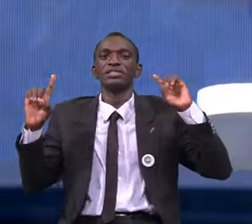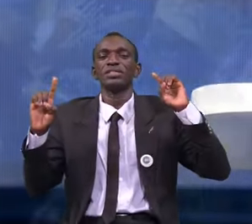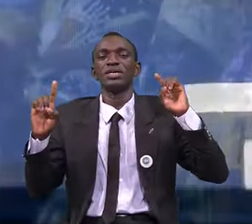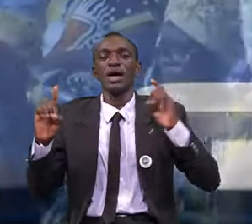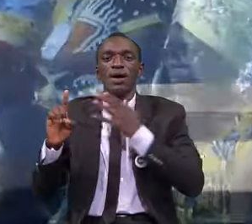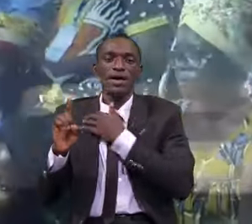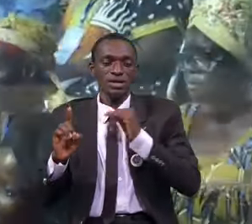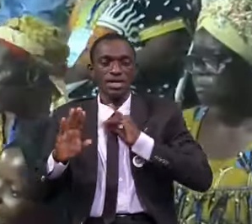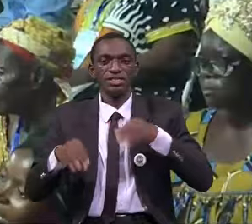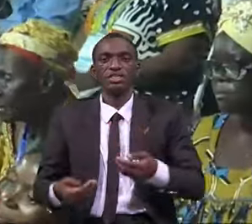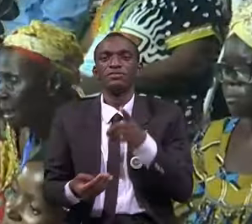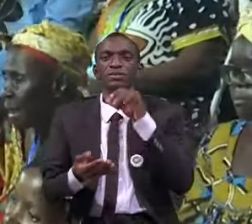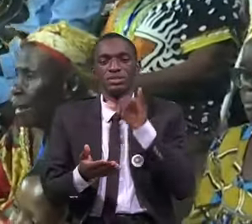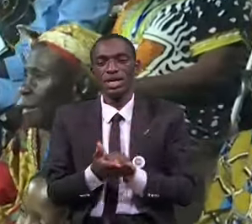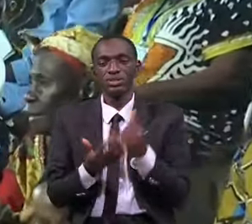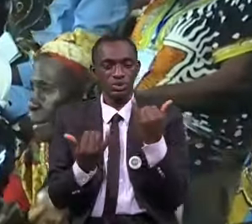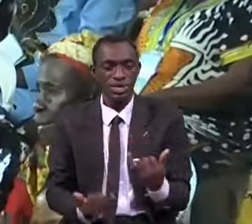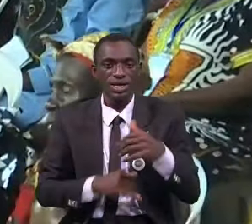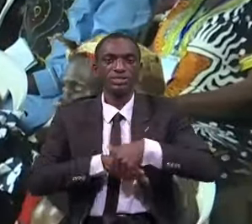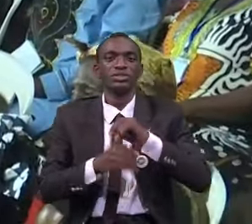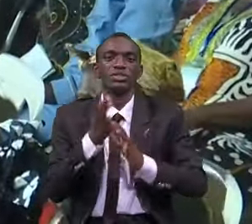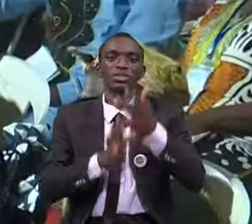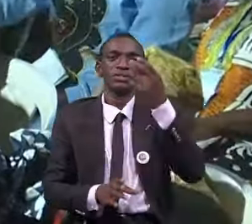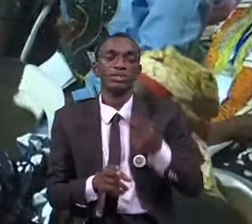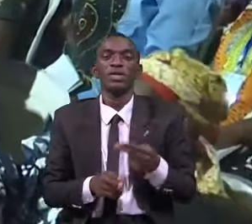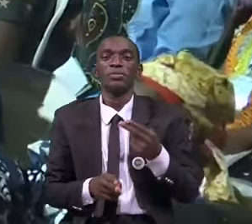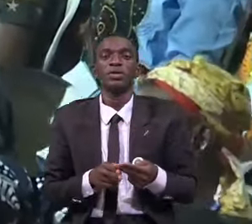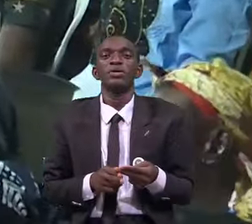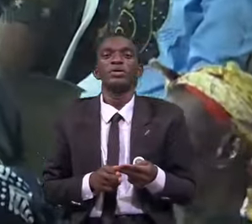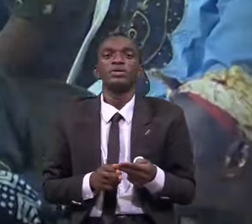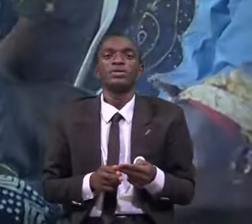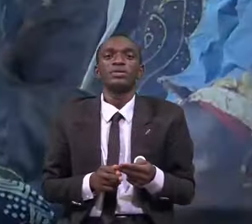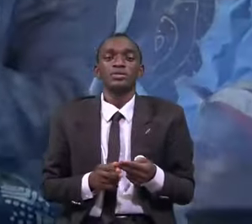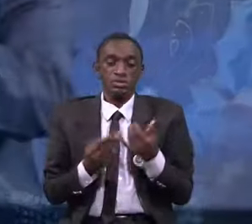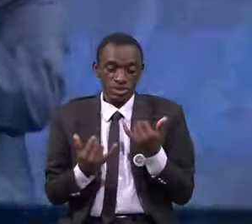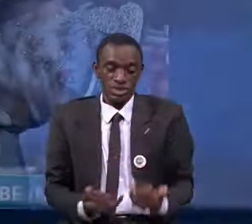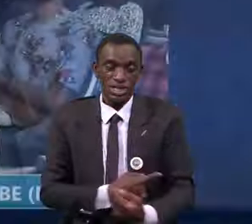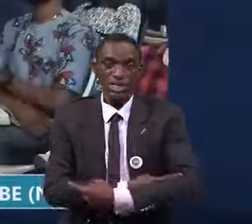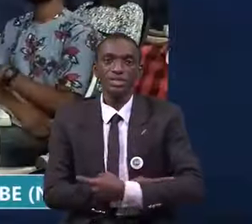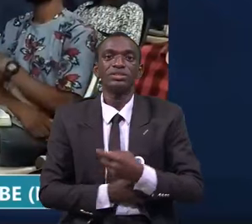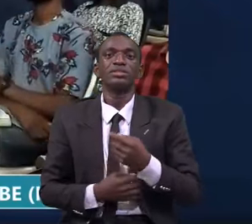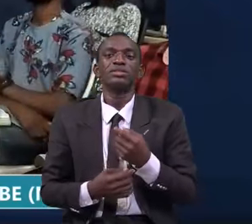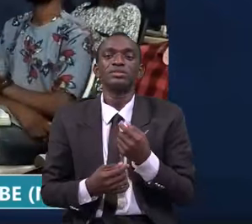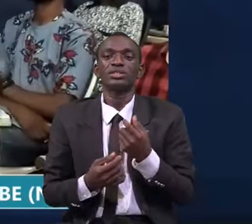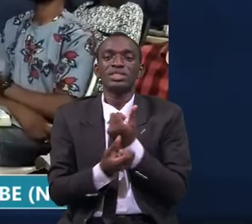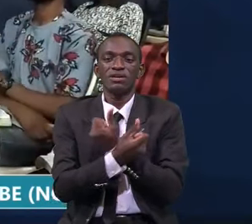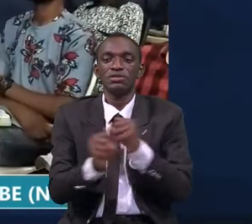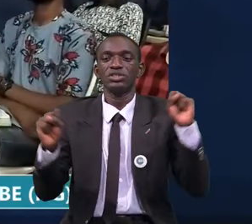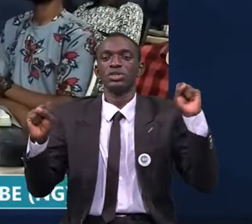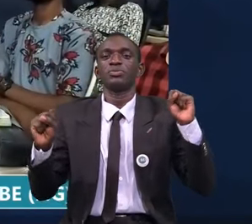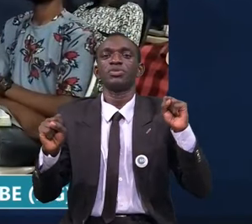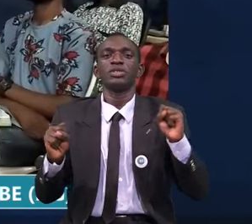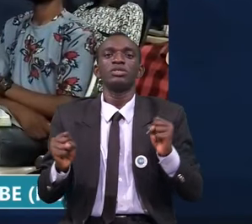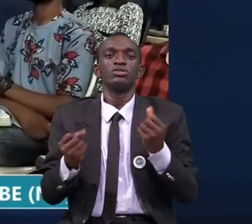you that tonight. The name, salvation. The name, your